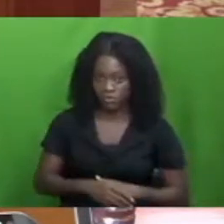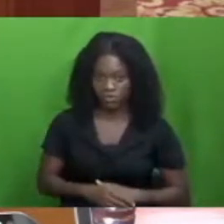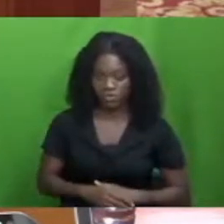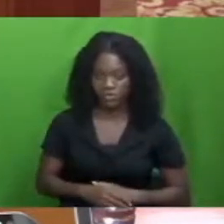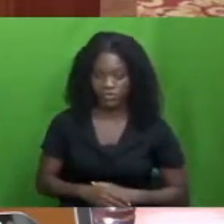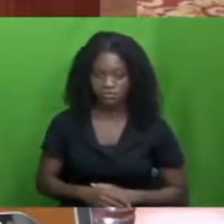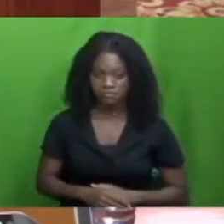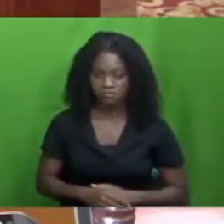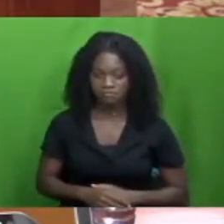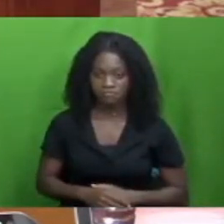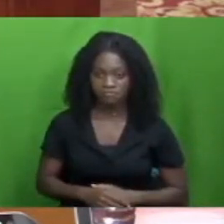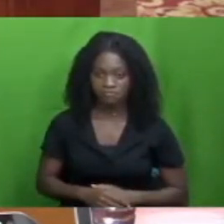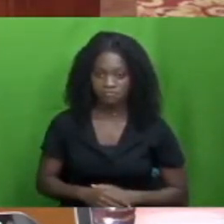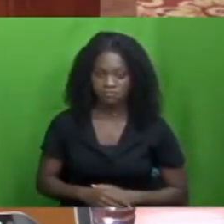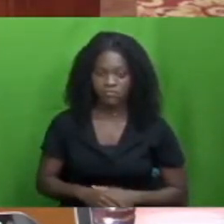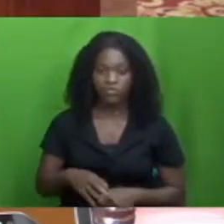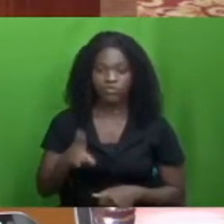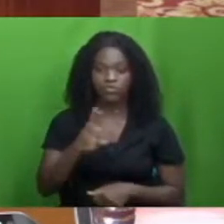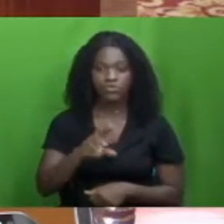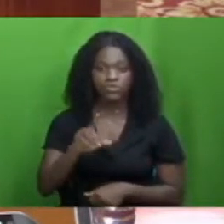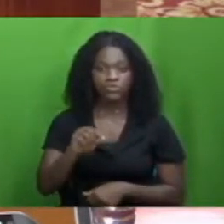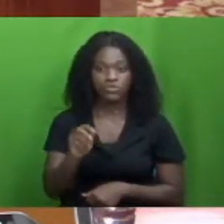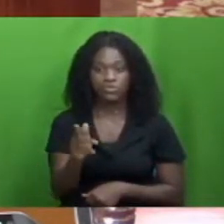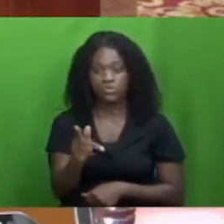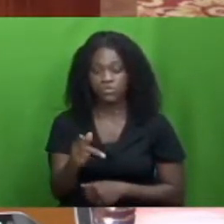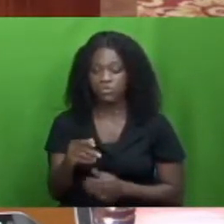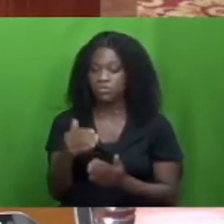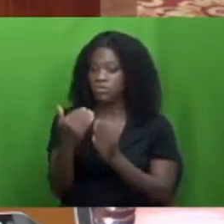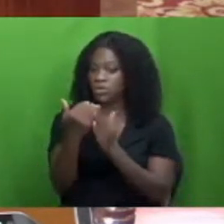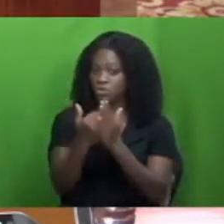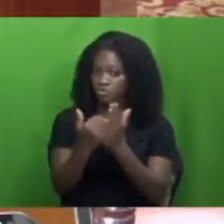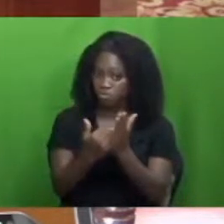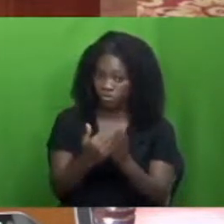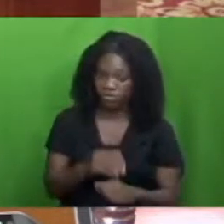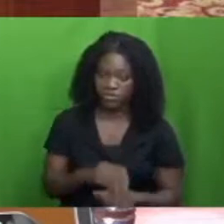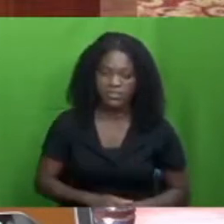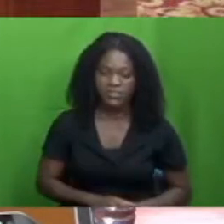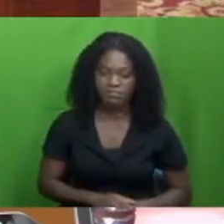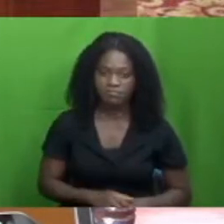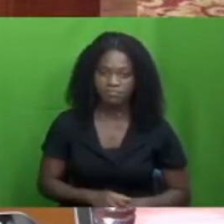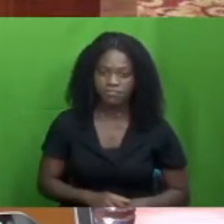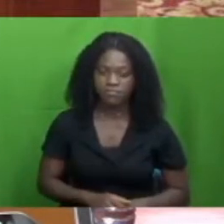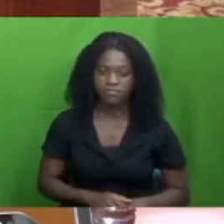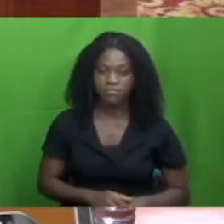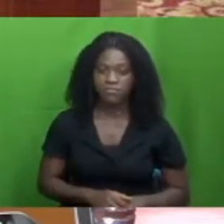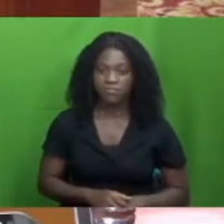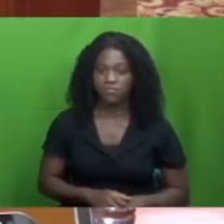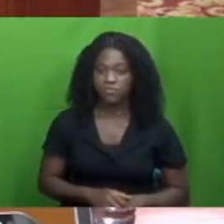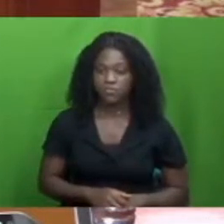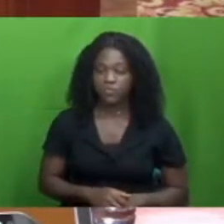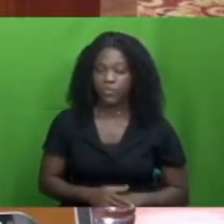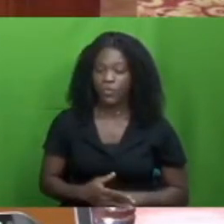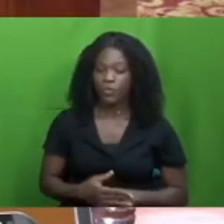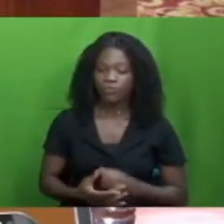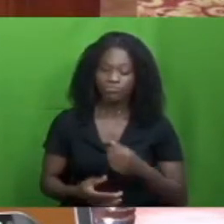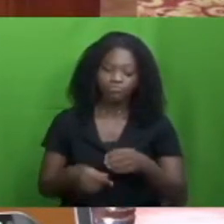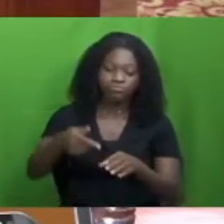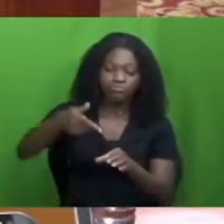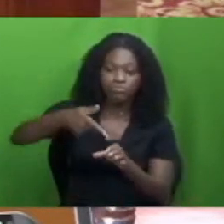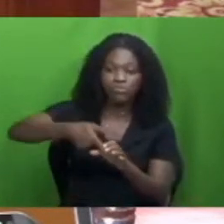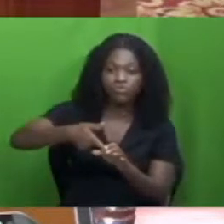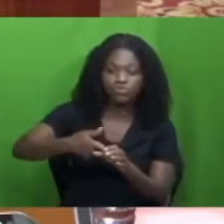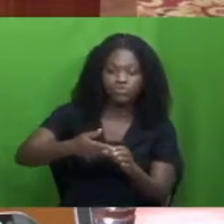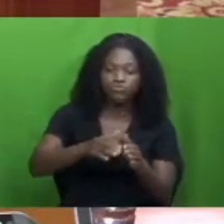$88.55 per barrel used in the 2023 budget. Accordingly, the total petroleum receipts have been revised downwards